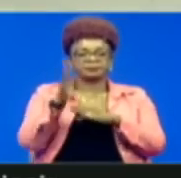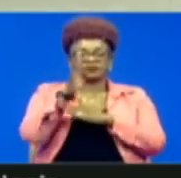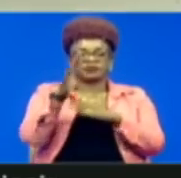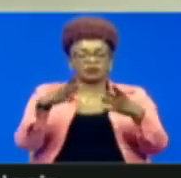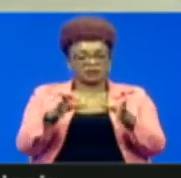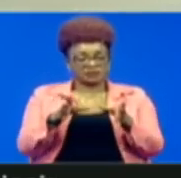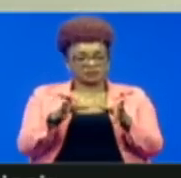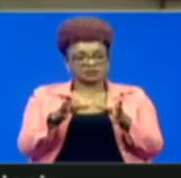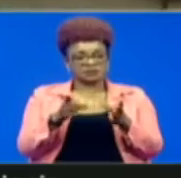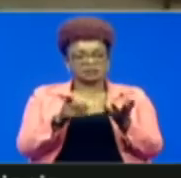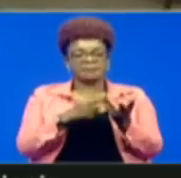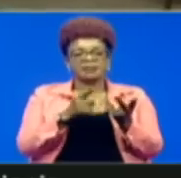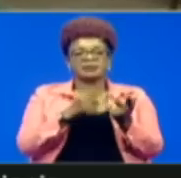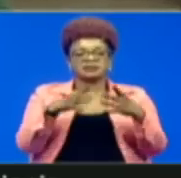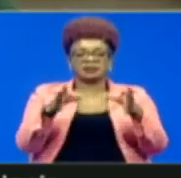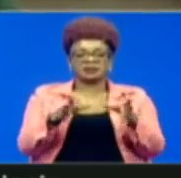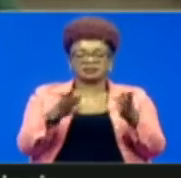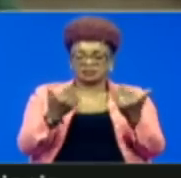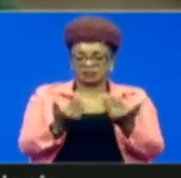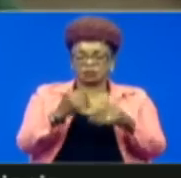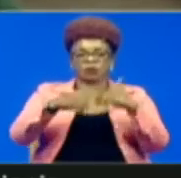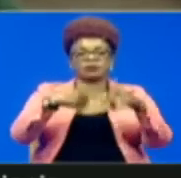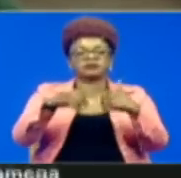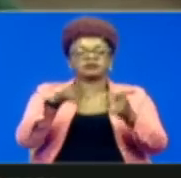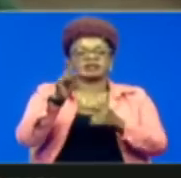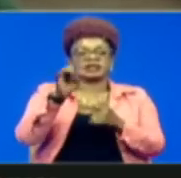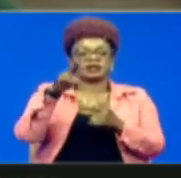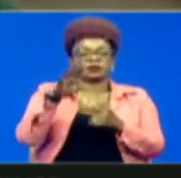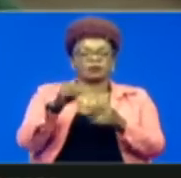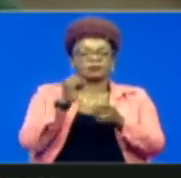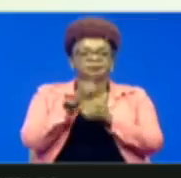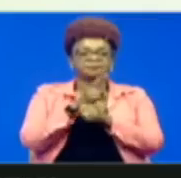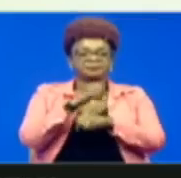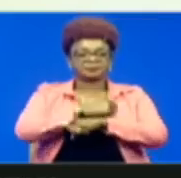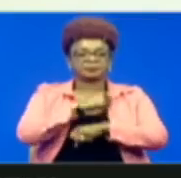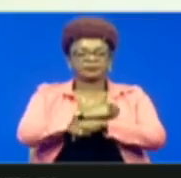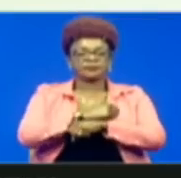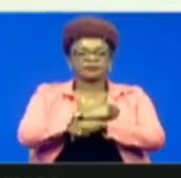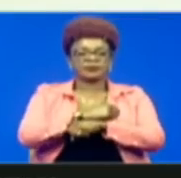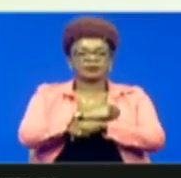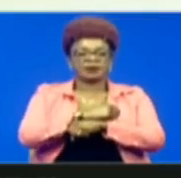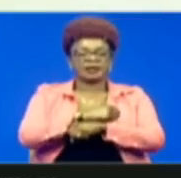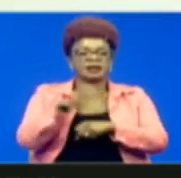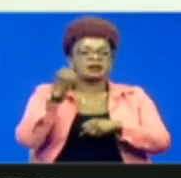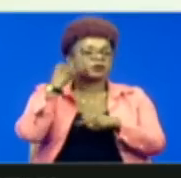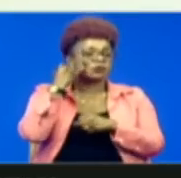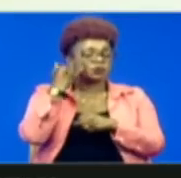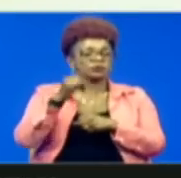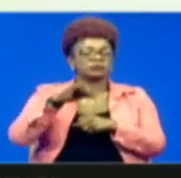A mathematics class is in session at Keriko Secondary School in Pwani Village, Nakuru